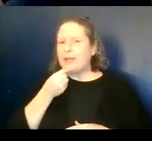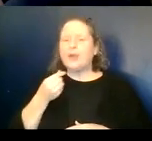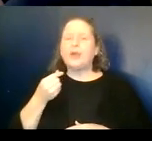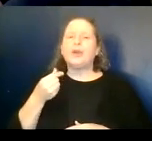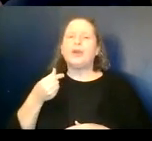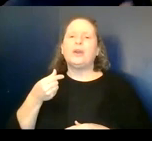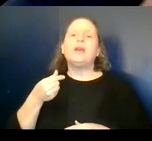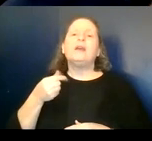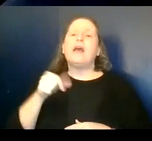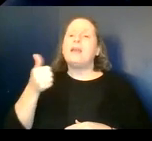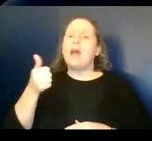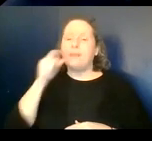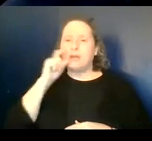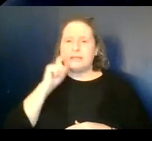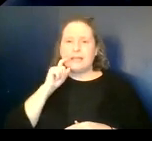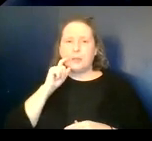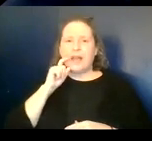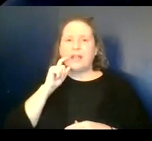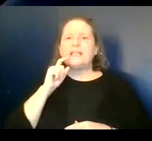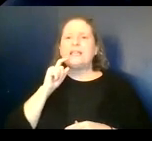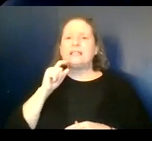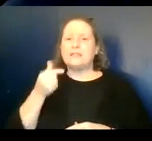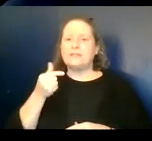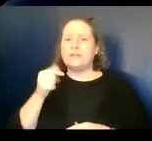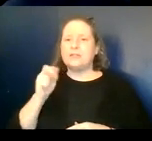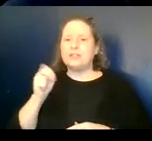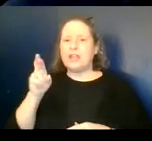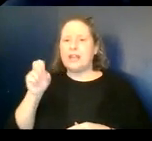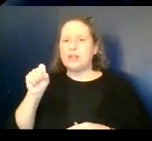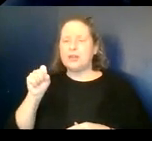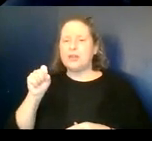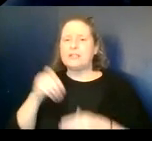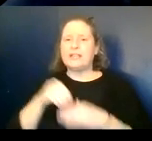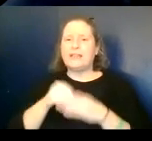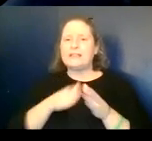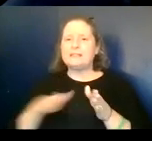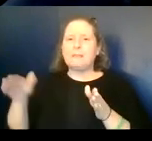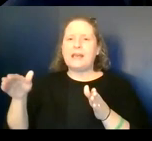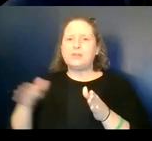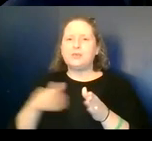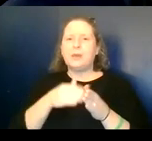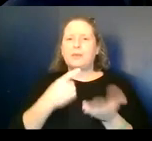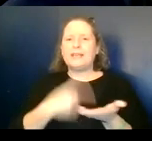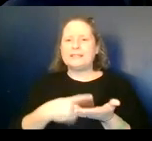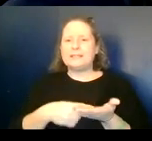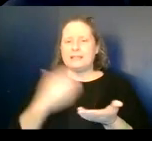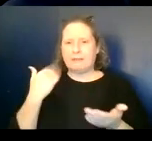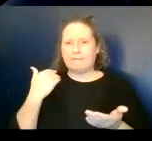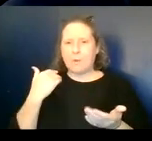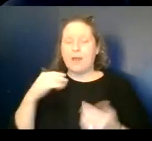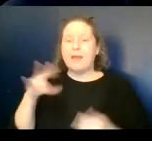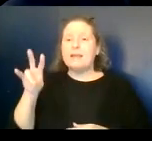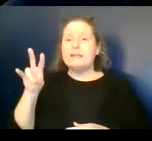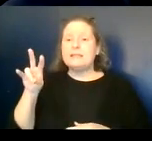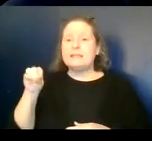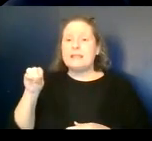genders in the wide spectrum that we discussed earlier, and that 70% have shown to